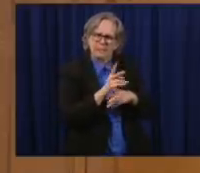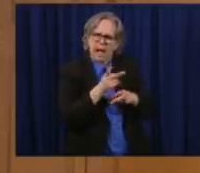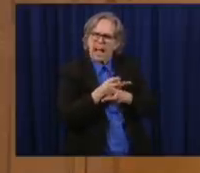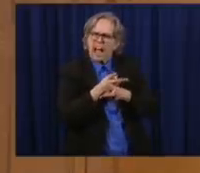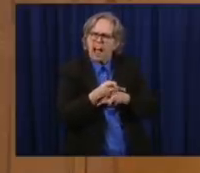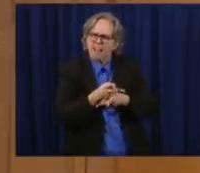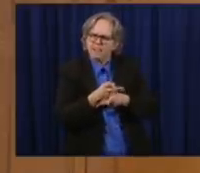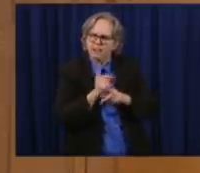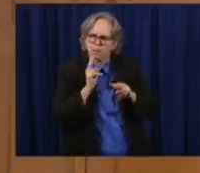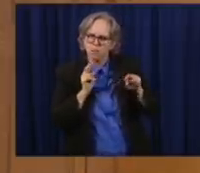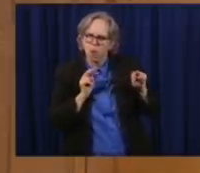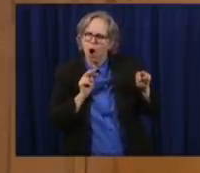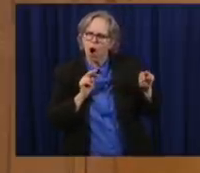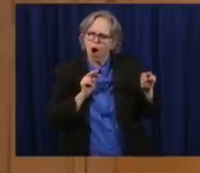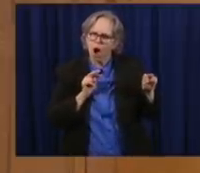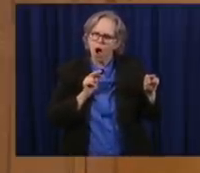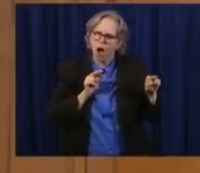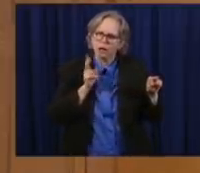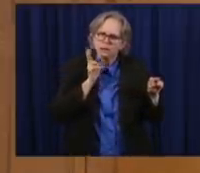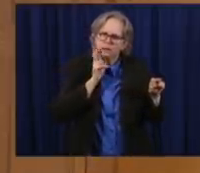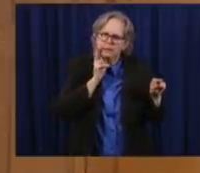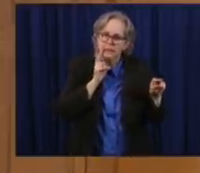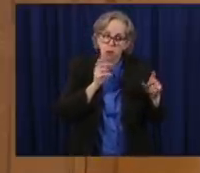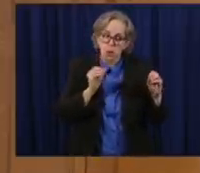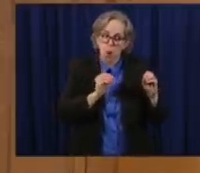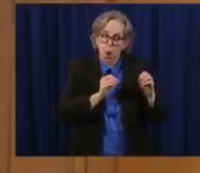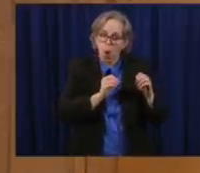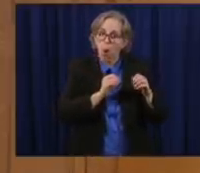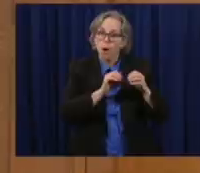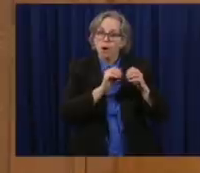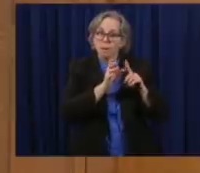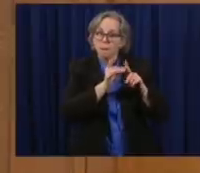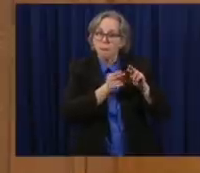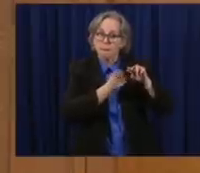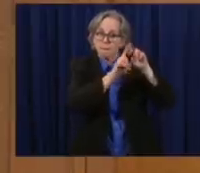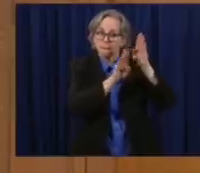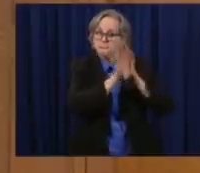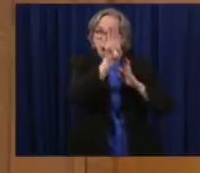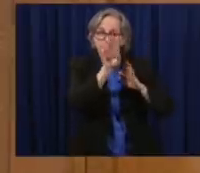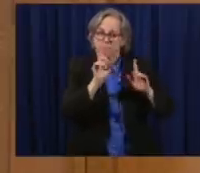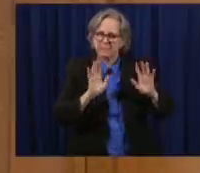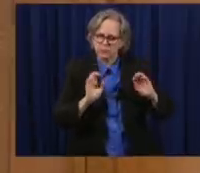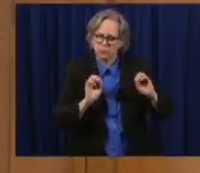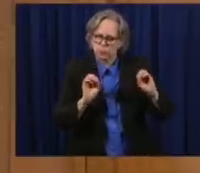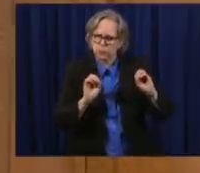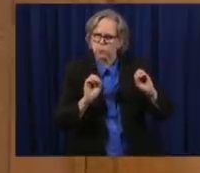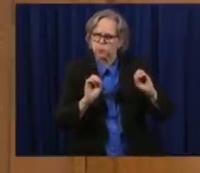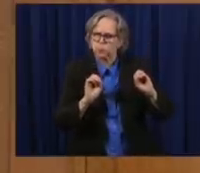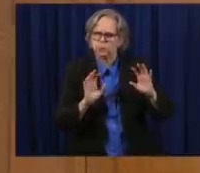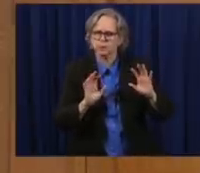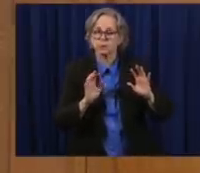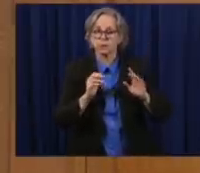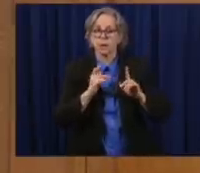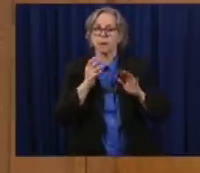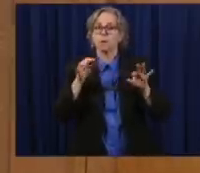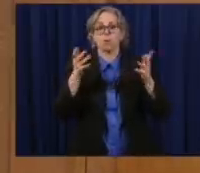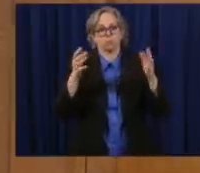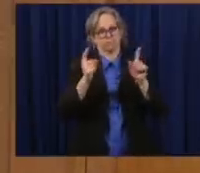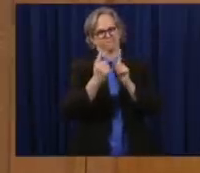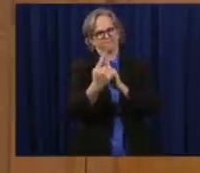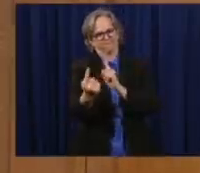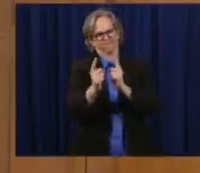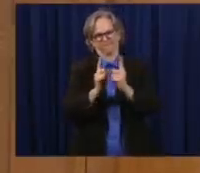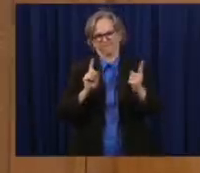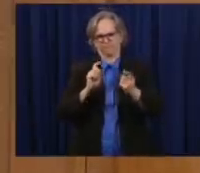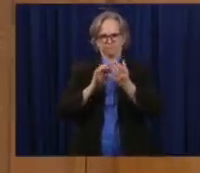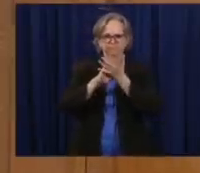how, we don't have any spikes and then do a little more, those masks and those social distancing, this, and washing our hands and all the other